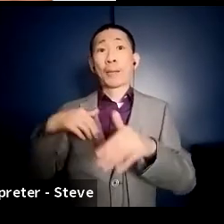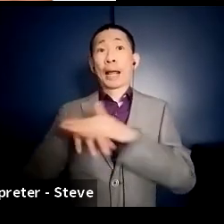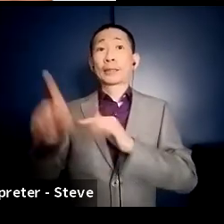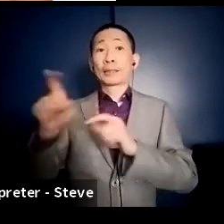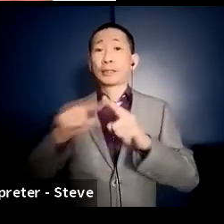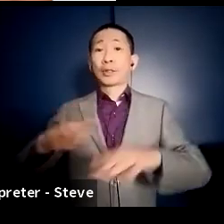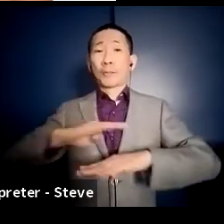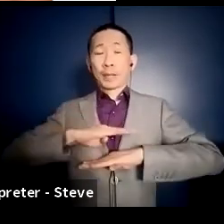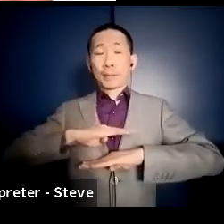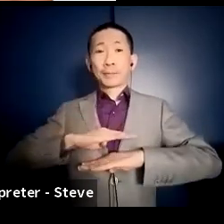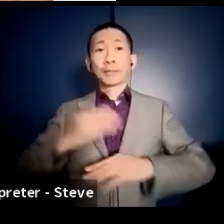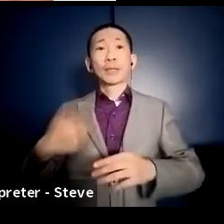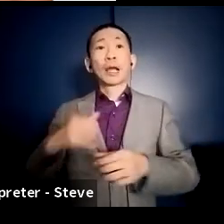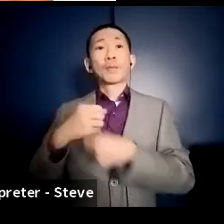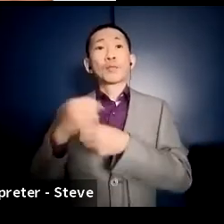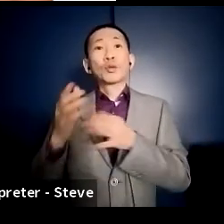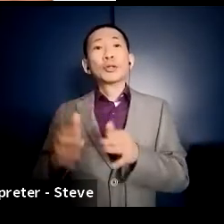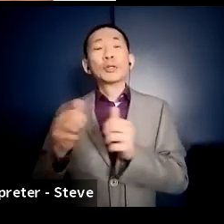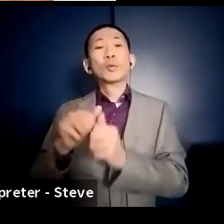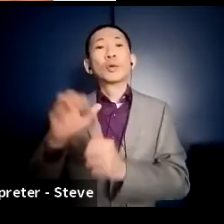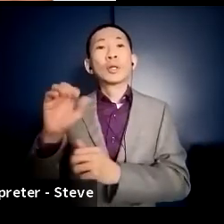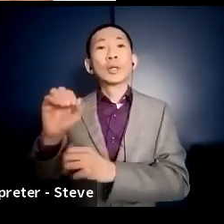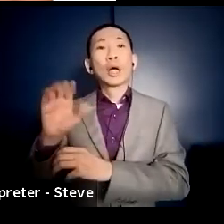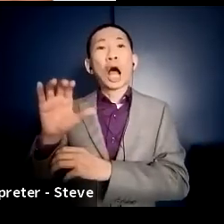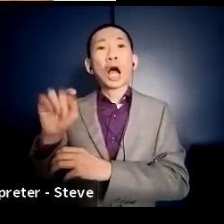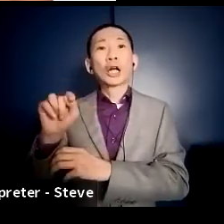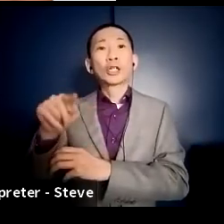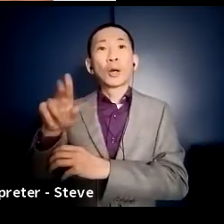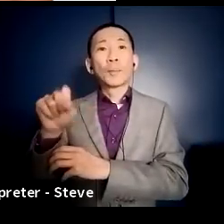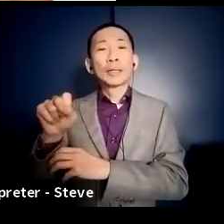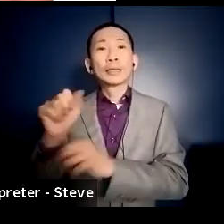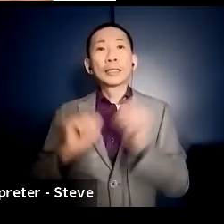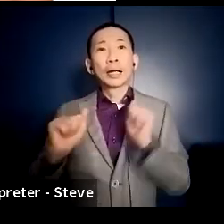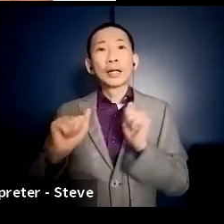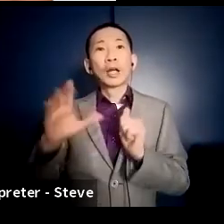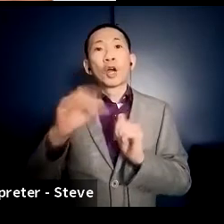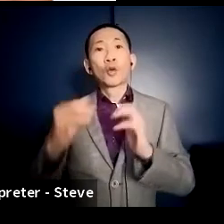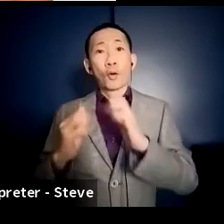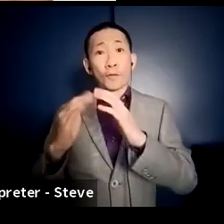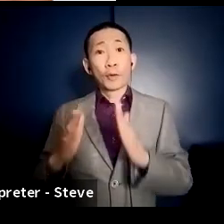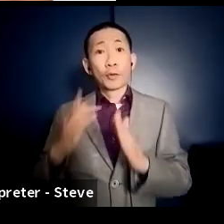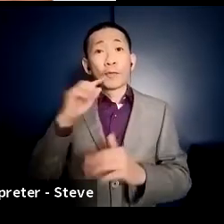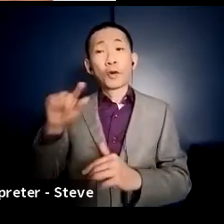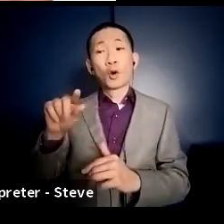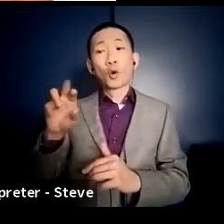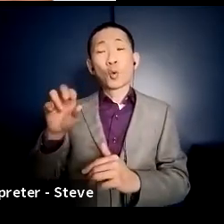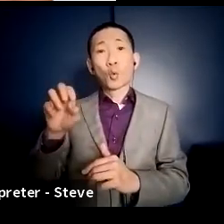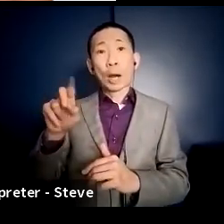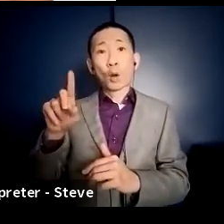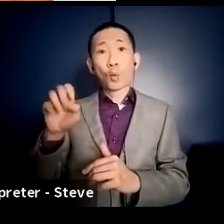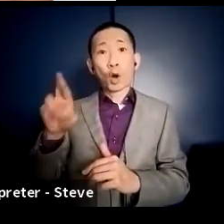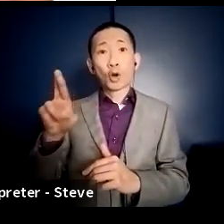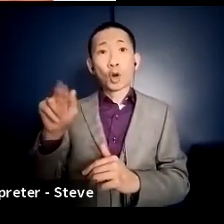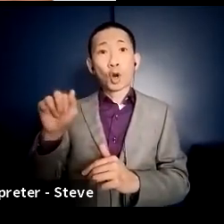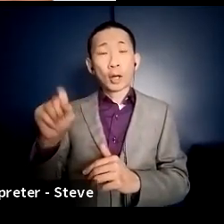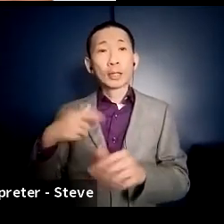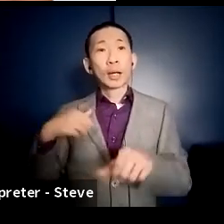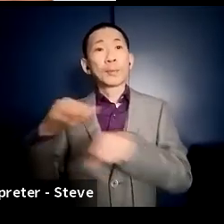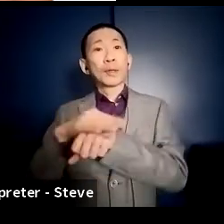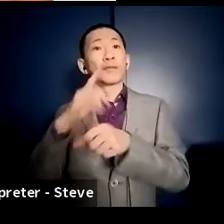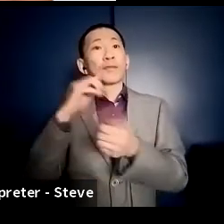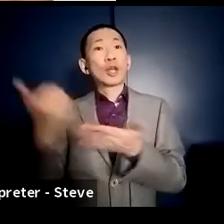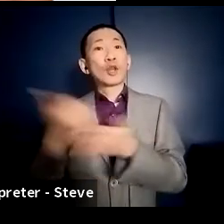met. I'm a producer at Octopus Theatricals, co-founder of Groundwater Arts, an advisor for the New England Foundation of the